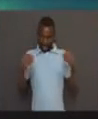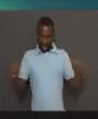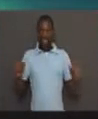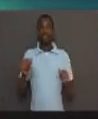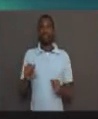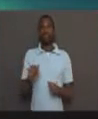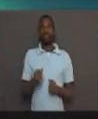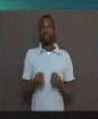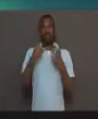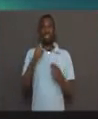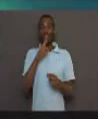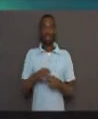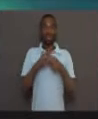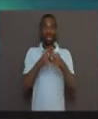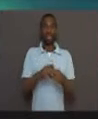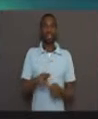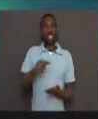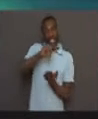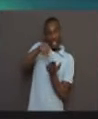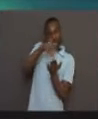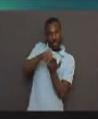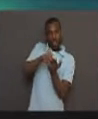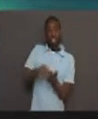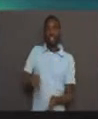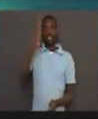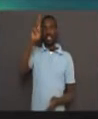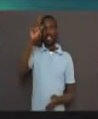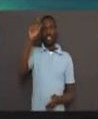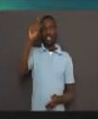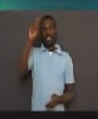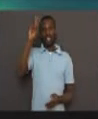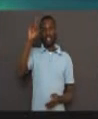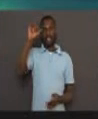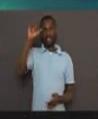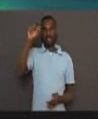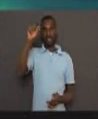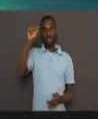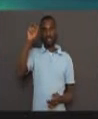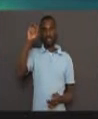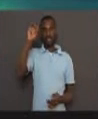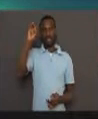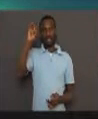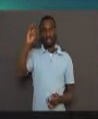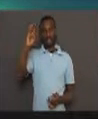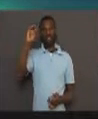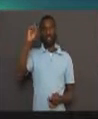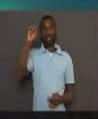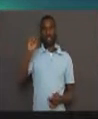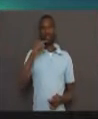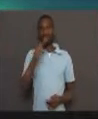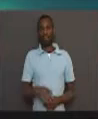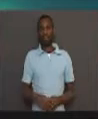to as nuclear radiation. An electric or